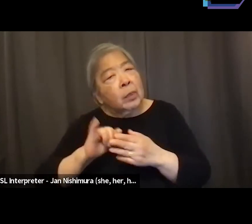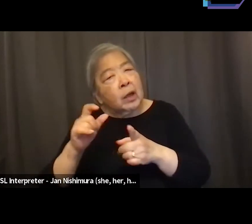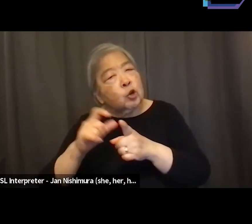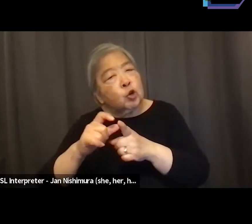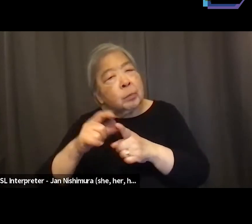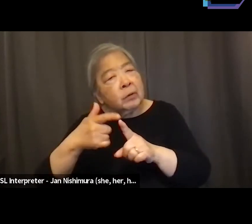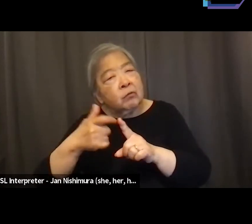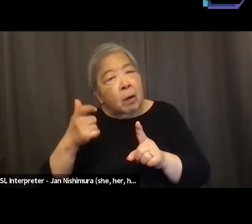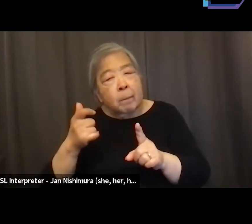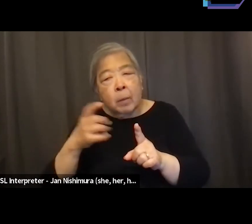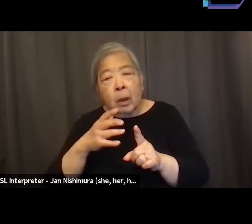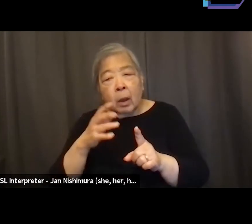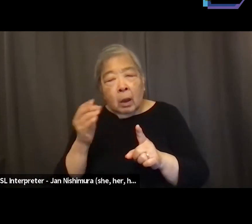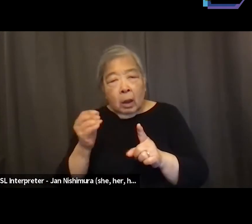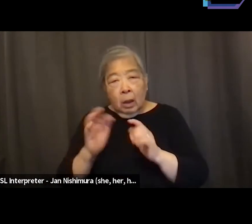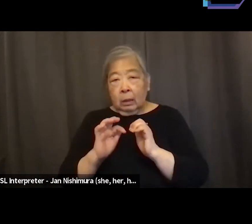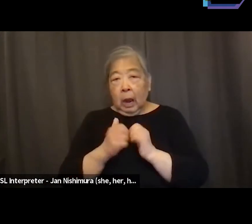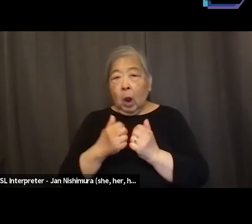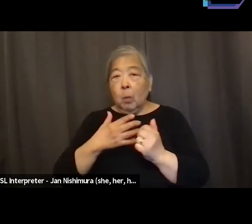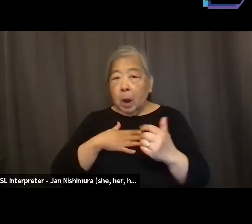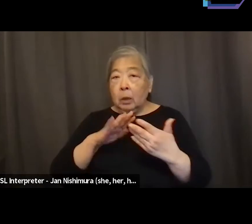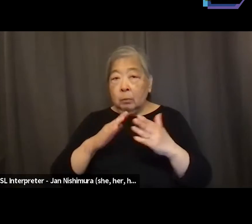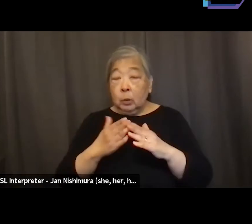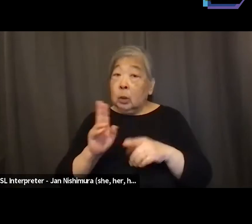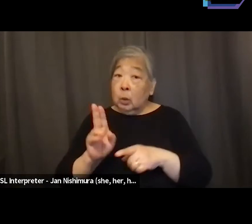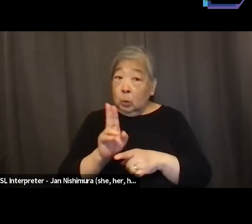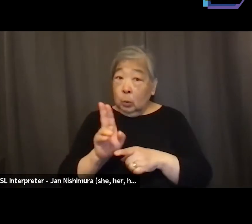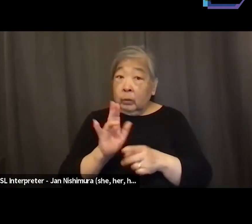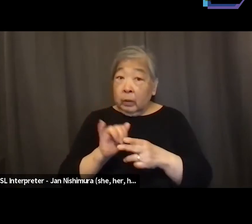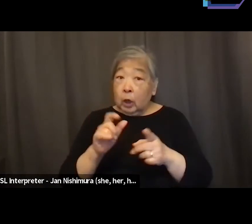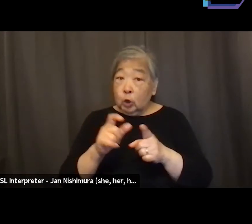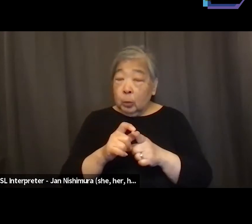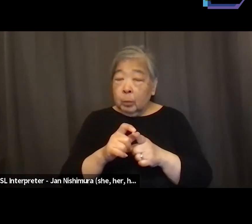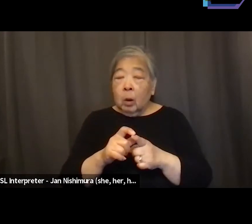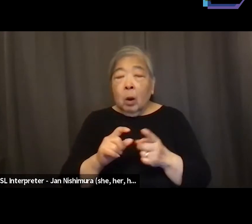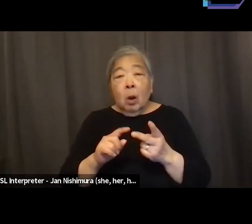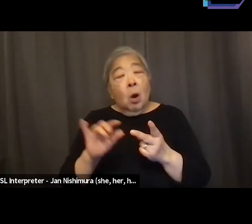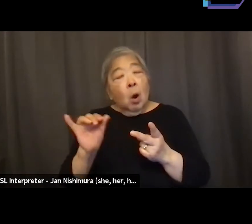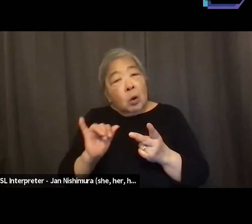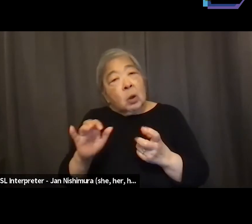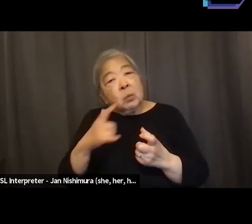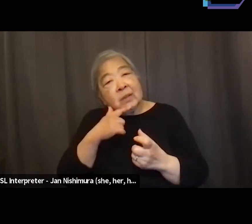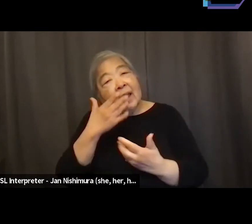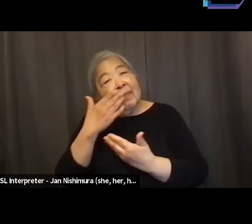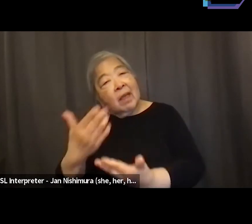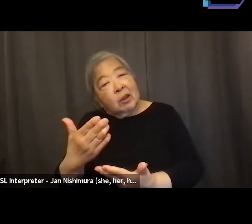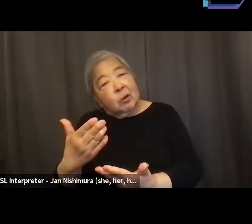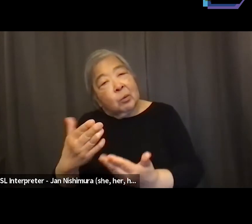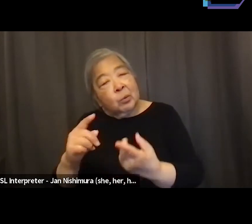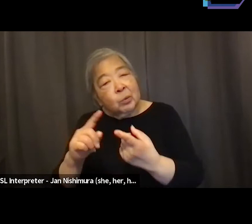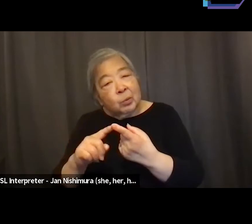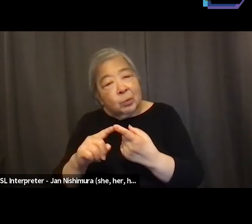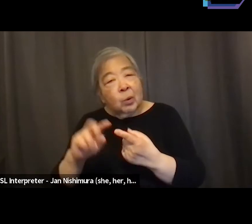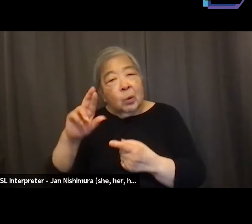from and the way that my community uses it. But also I wanted to say thank you to